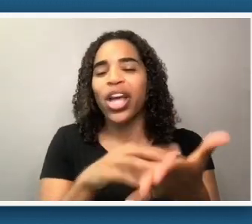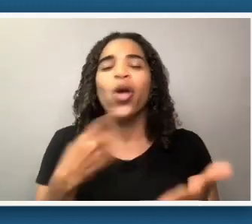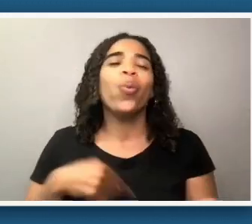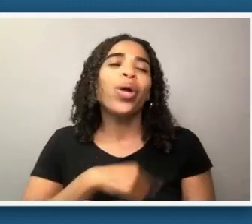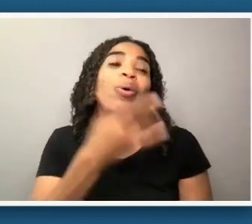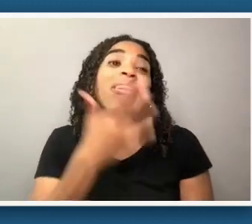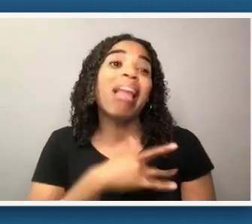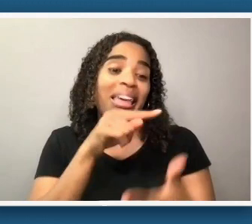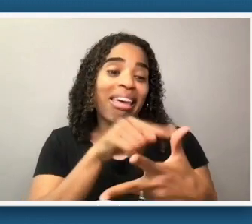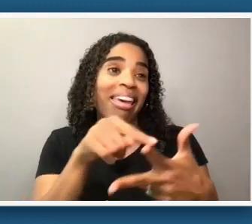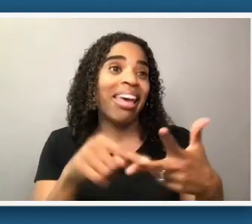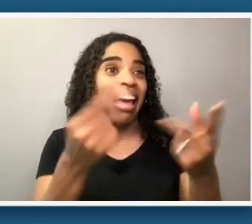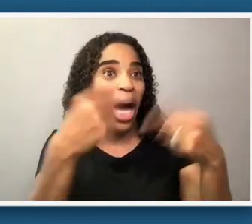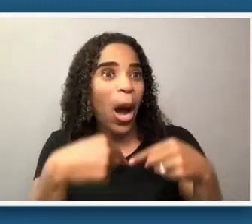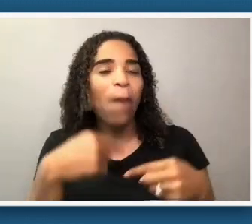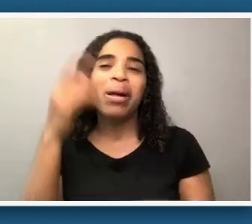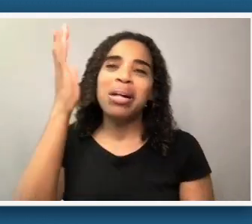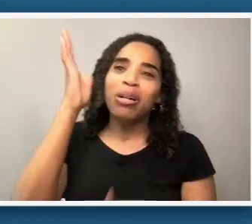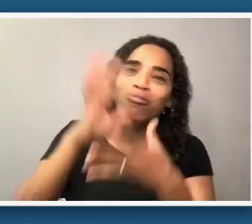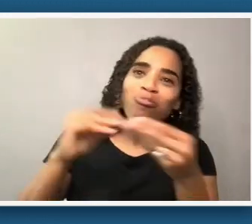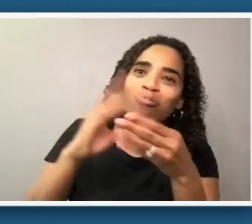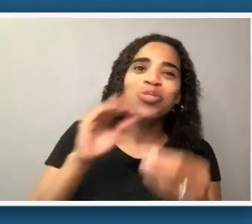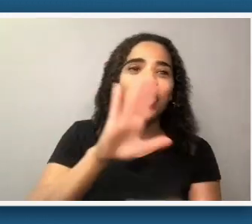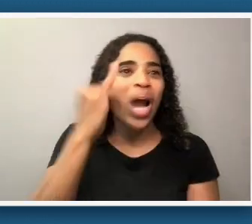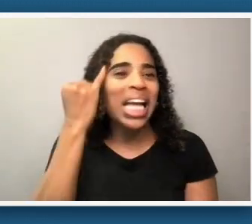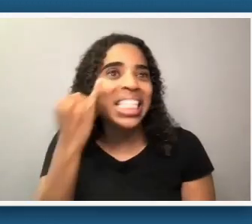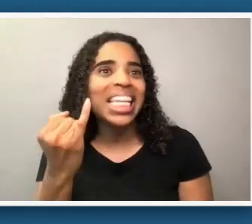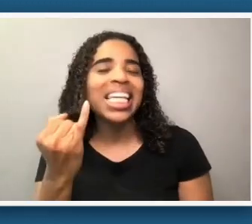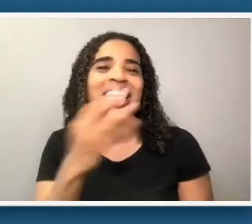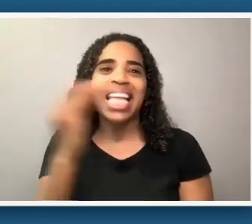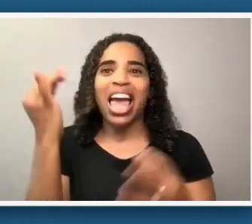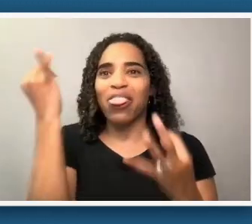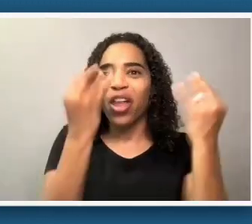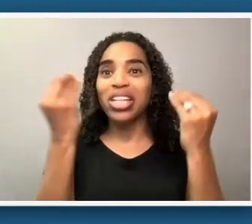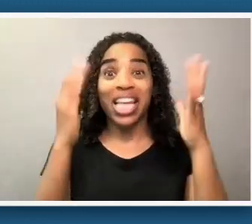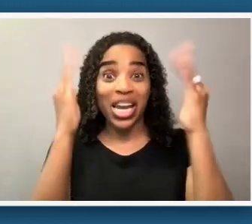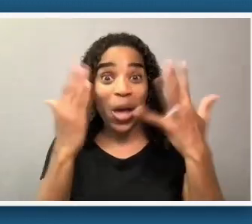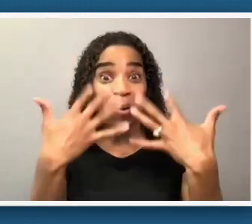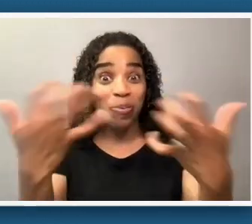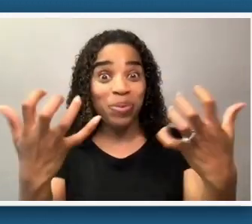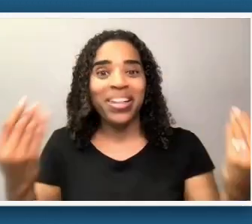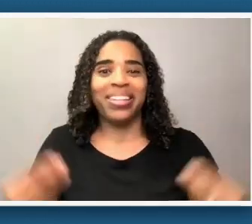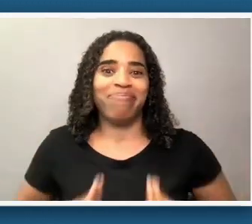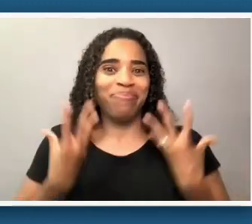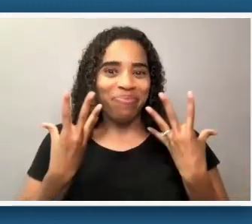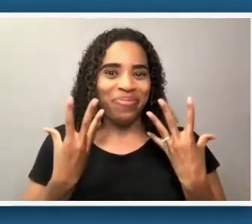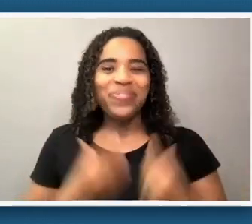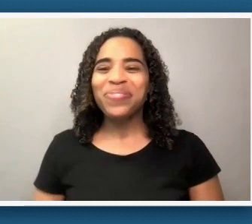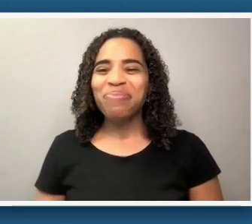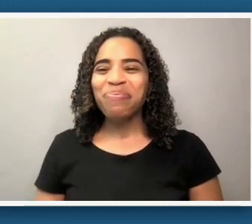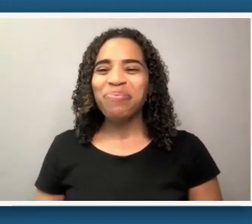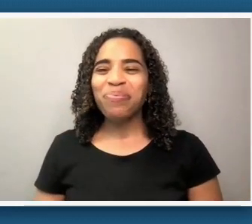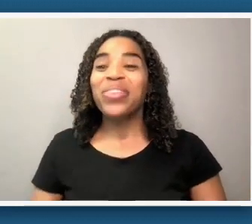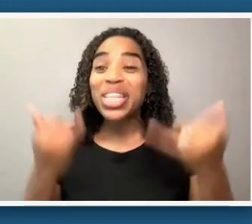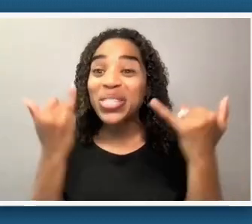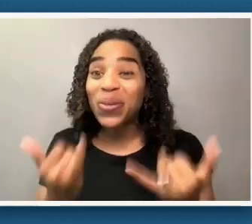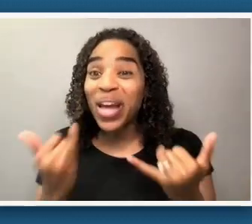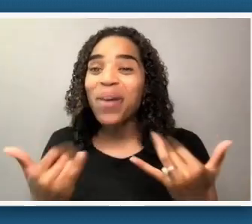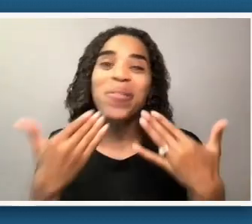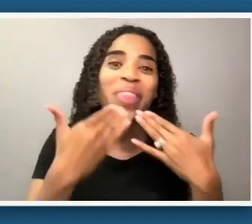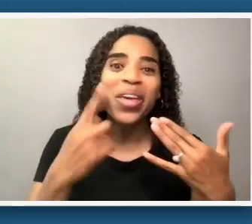you share your thoughts and ideas with us, and I hope it was inspirational for all of you watching. With that, thank you